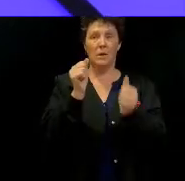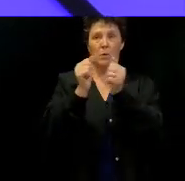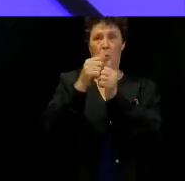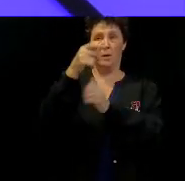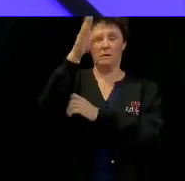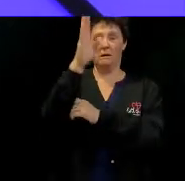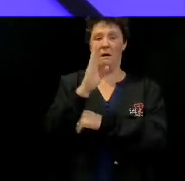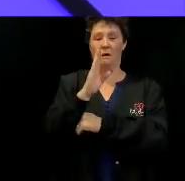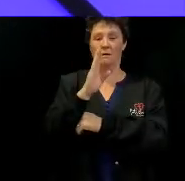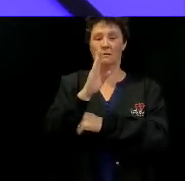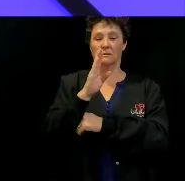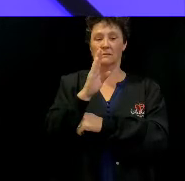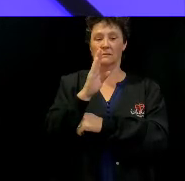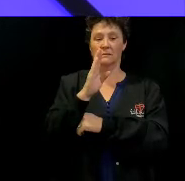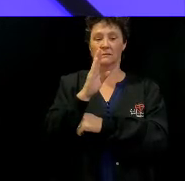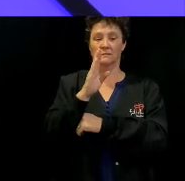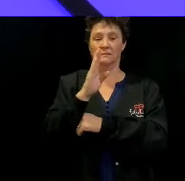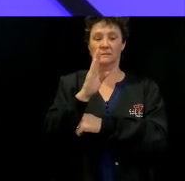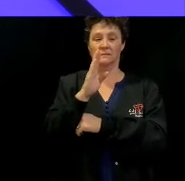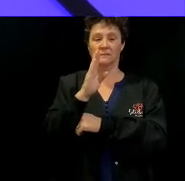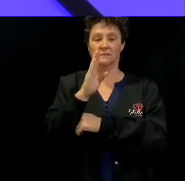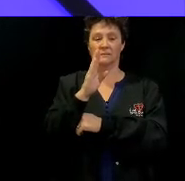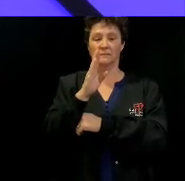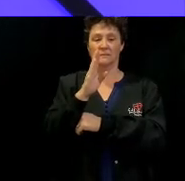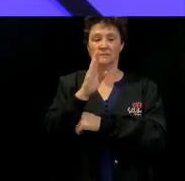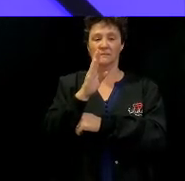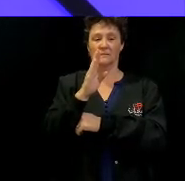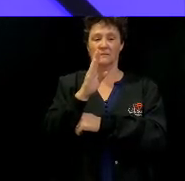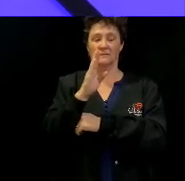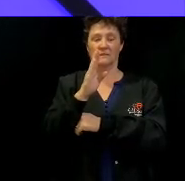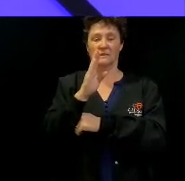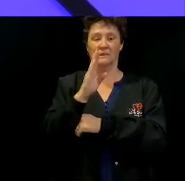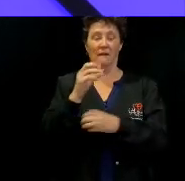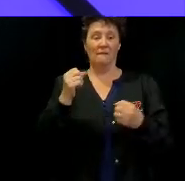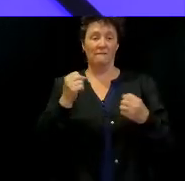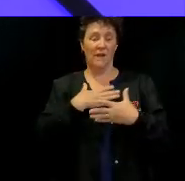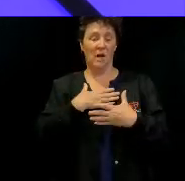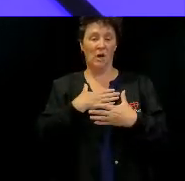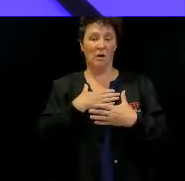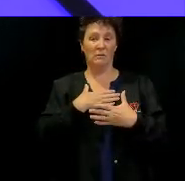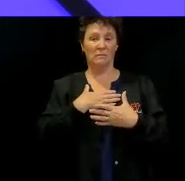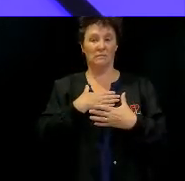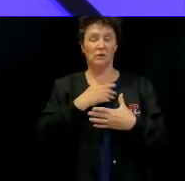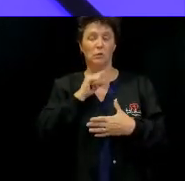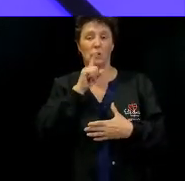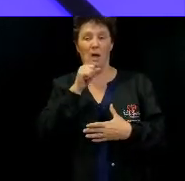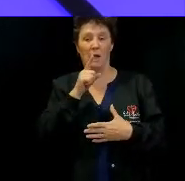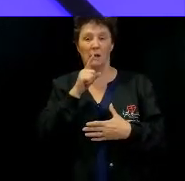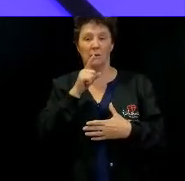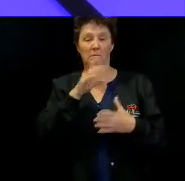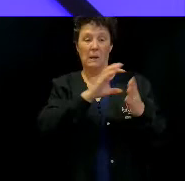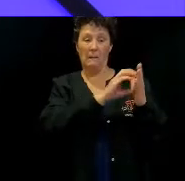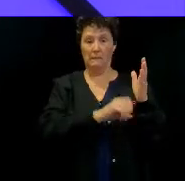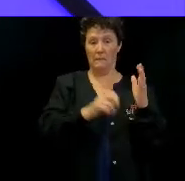Fear is reality minus God. Faith is reality. Bless God.